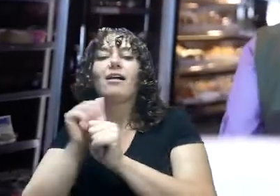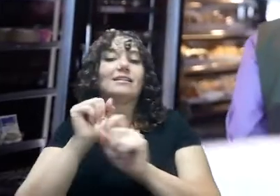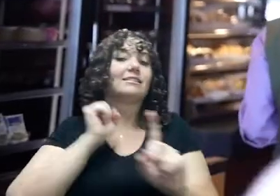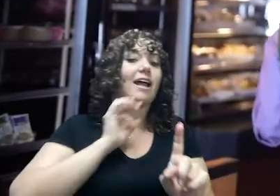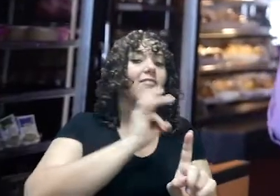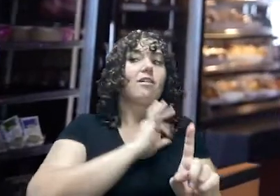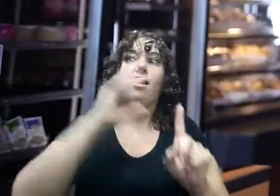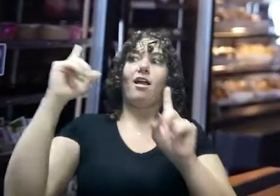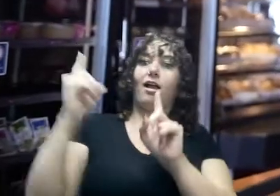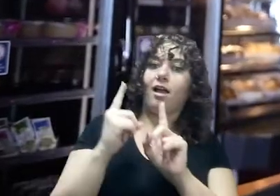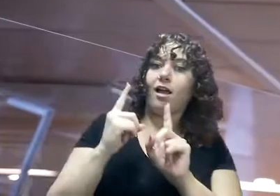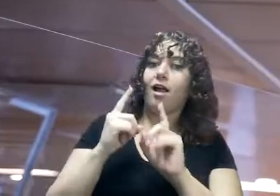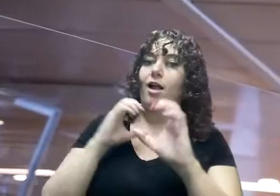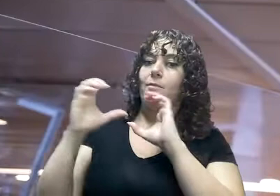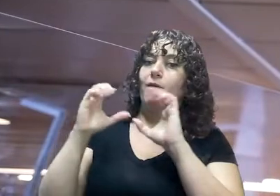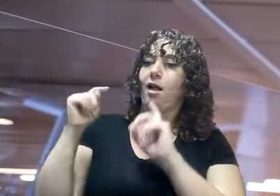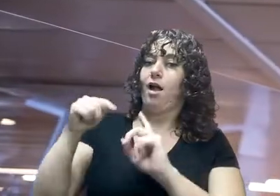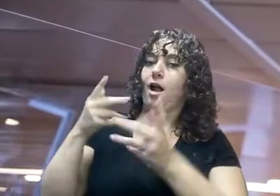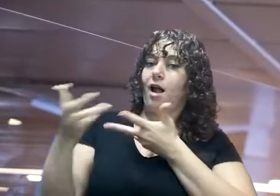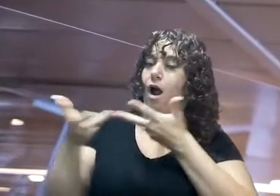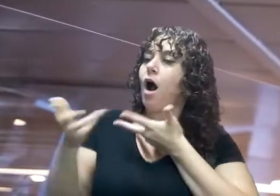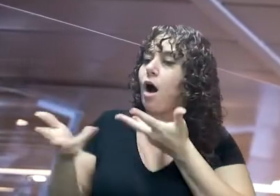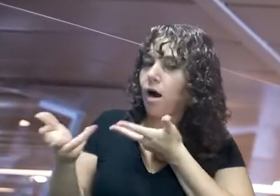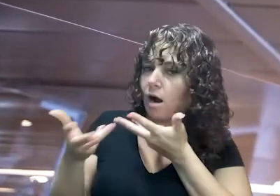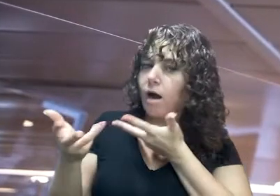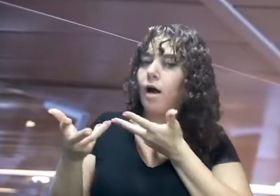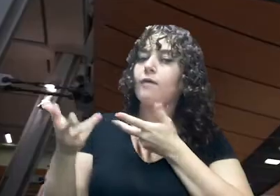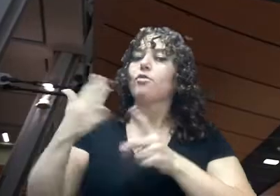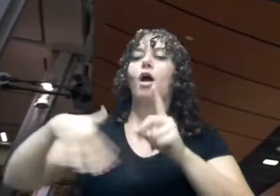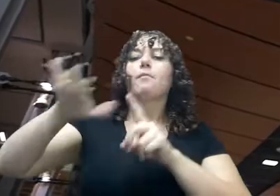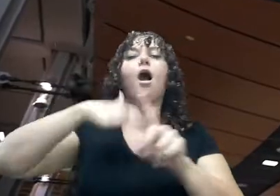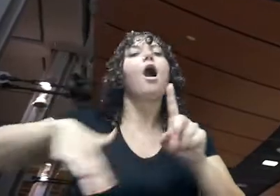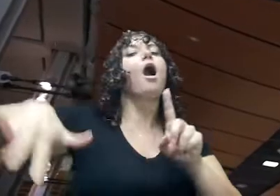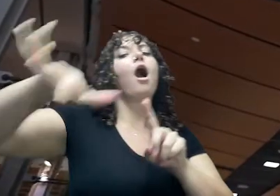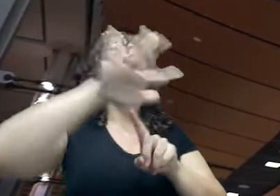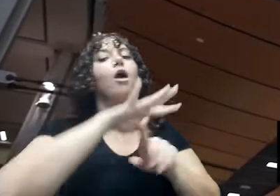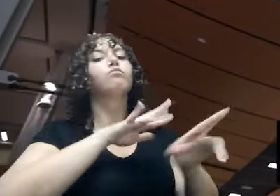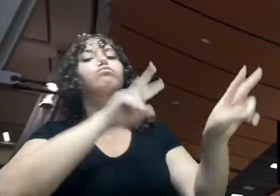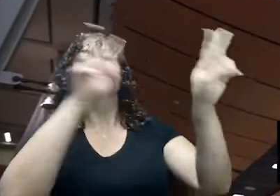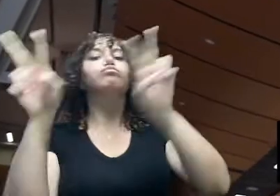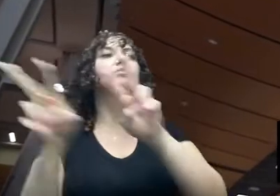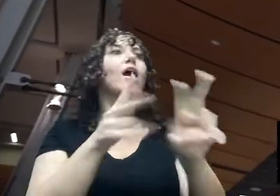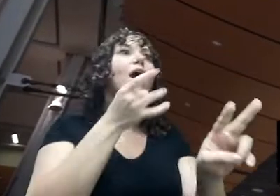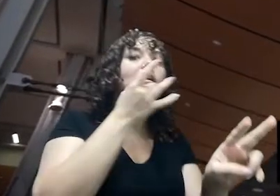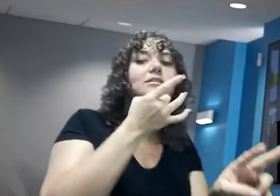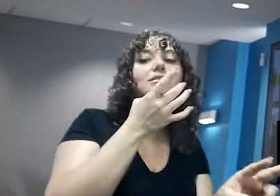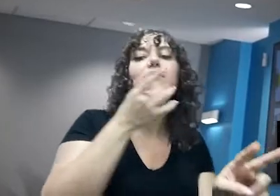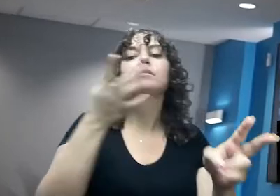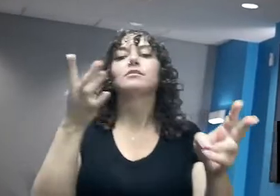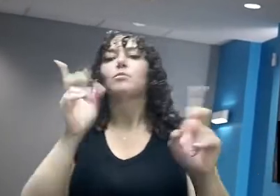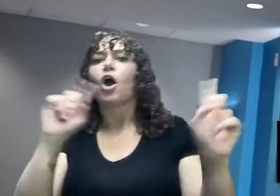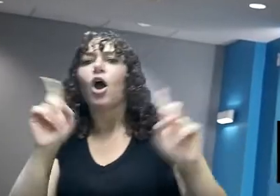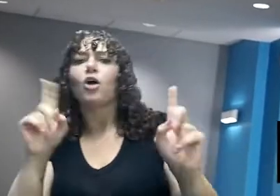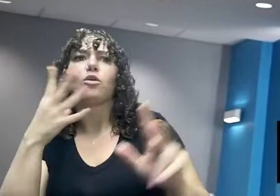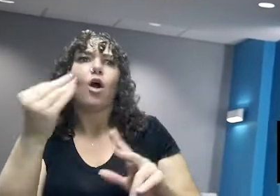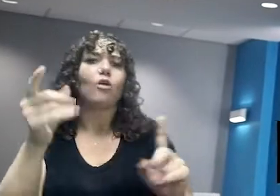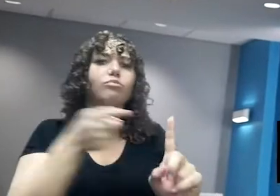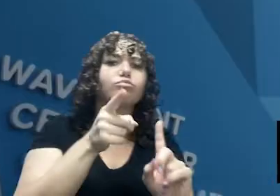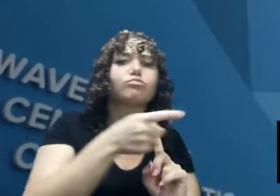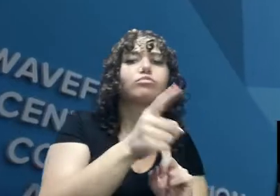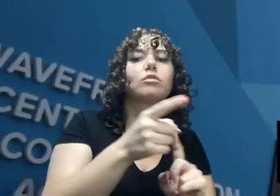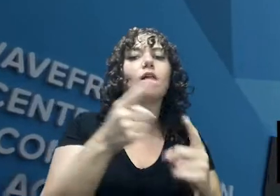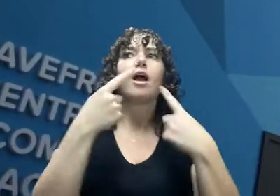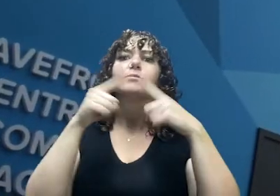location within the facility. Communication in the built environment includes wayfinding signage, lighting,